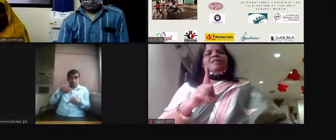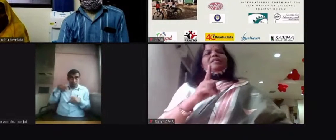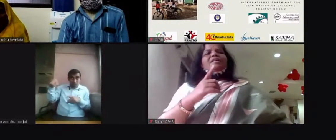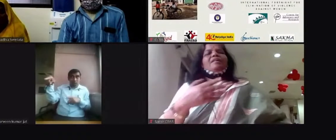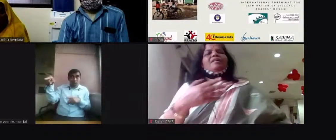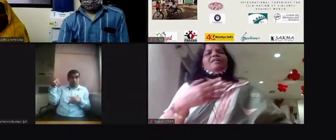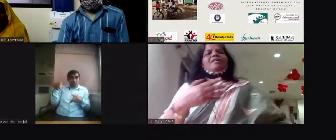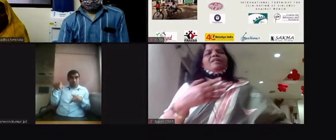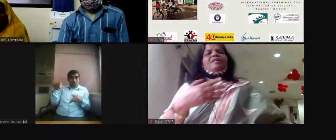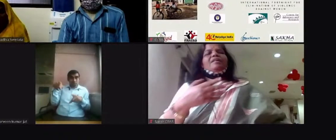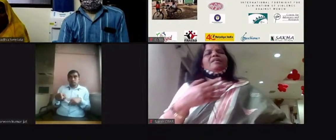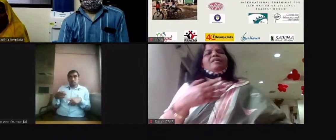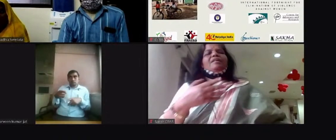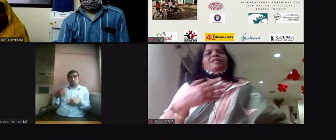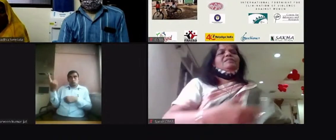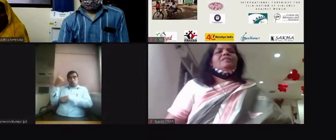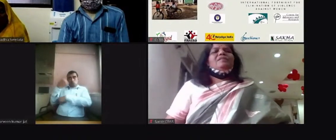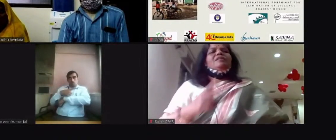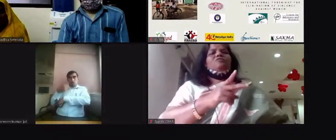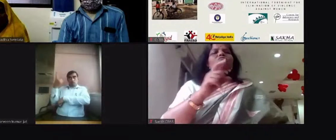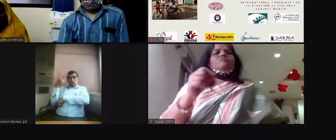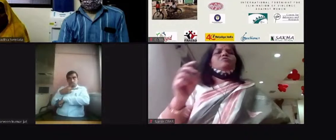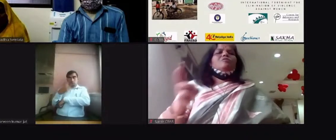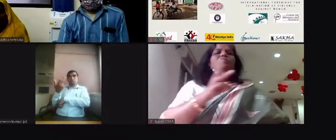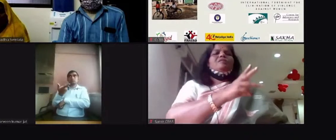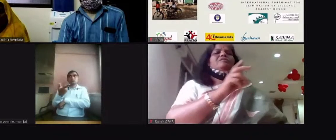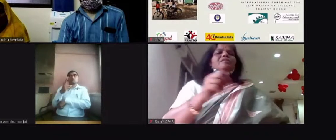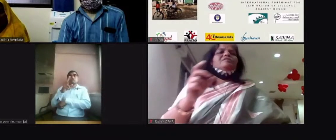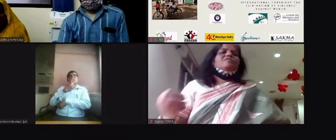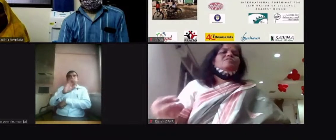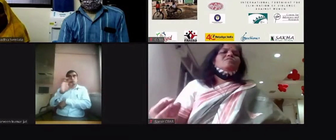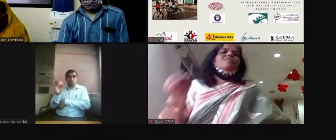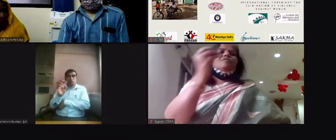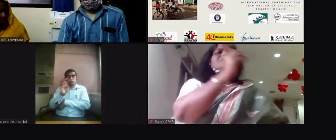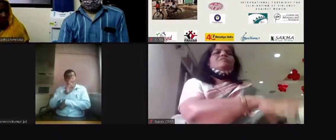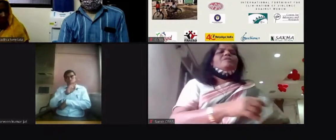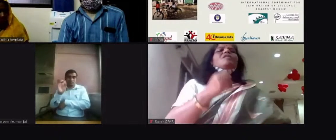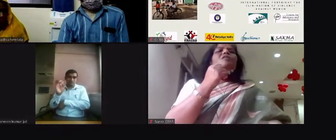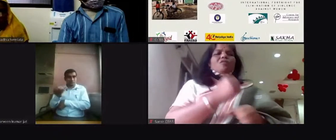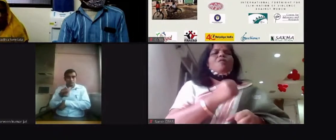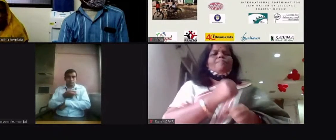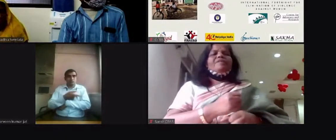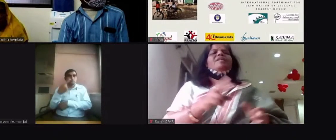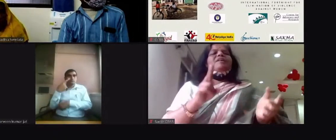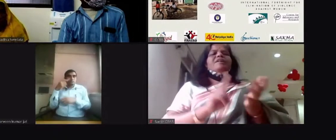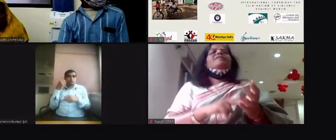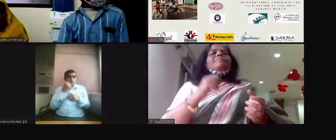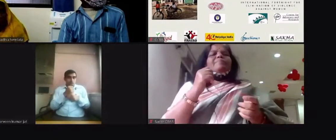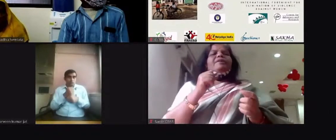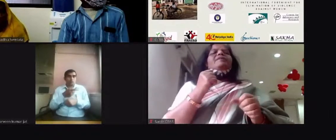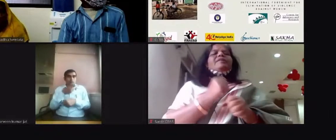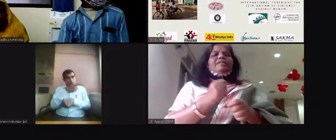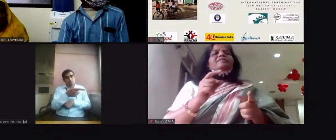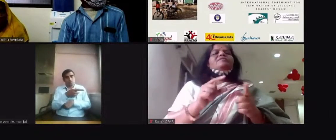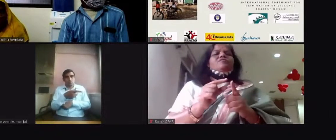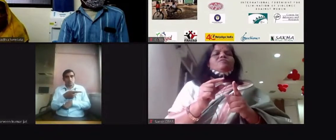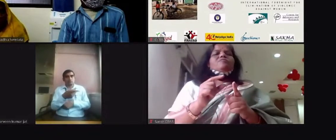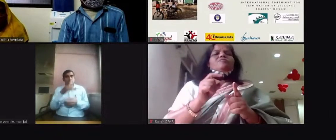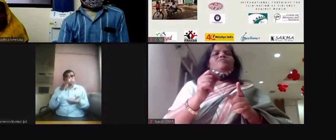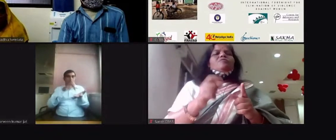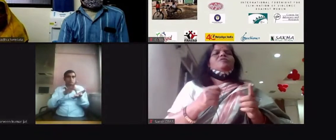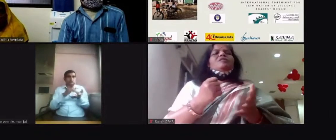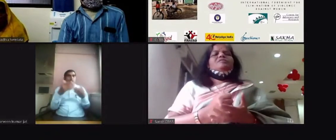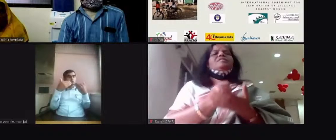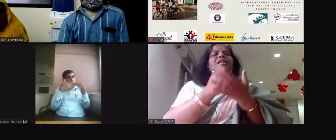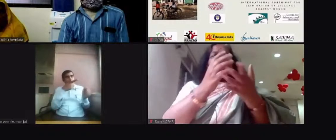And hence, even if you go for physiotherapy, it is relatively more expensive. And if